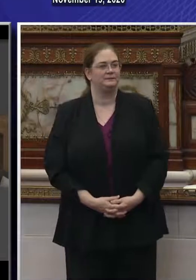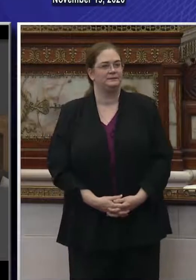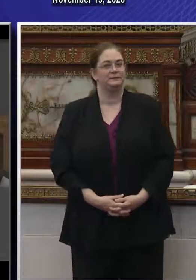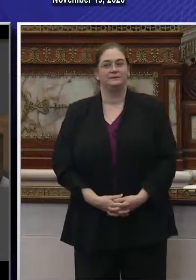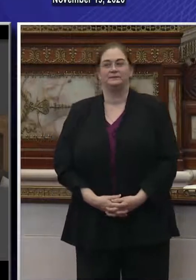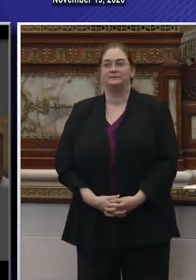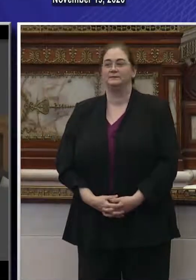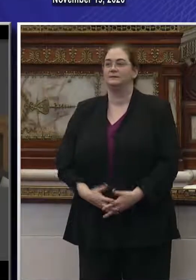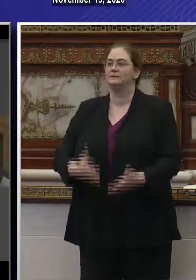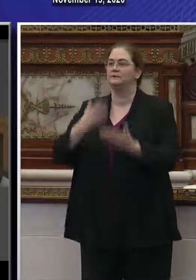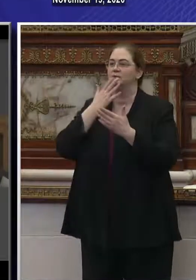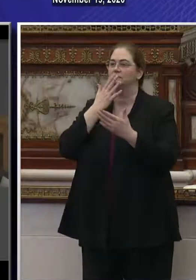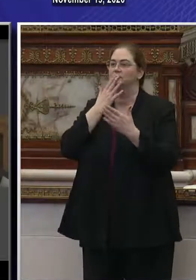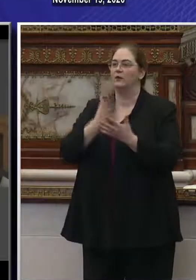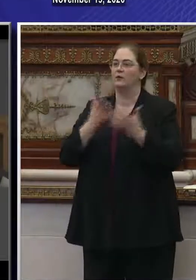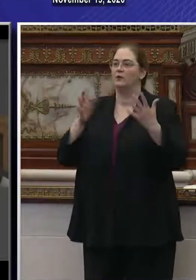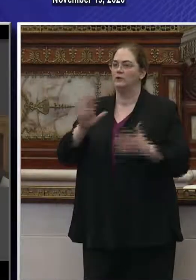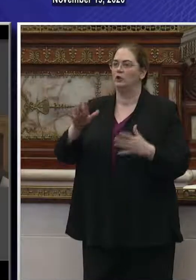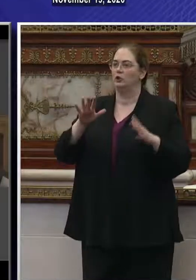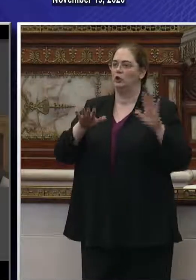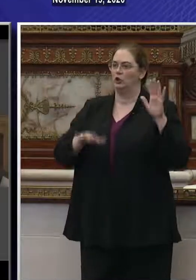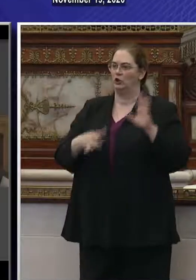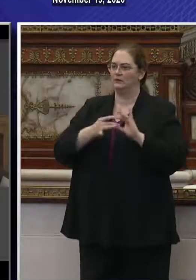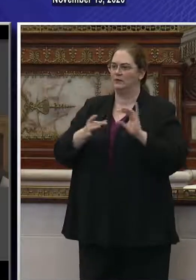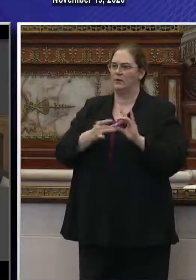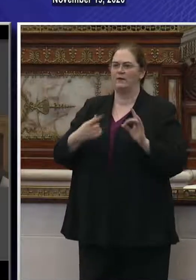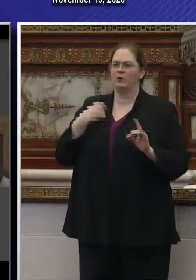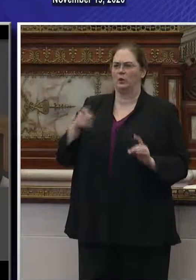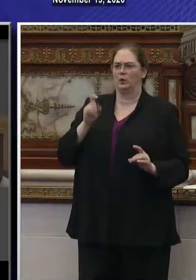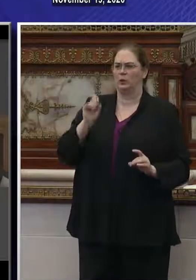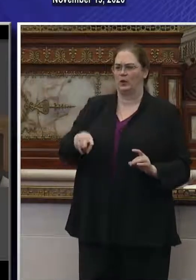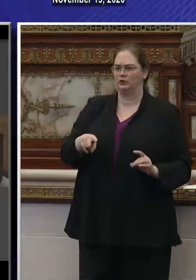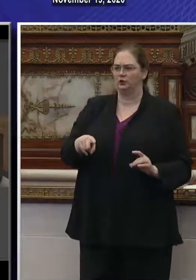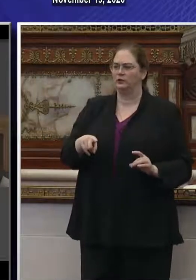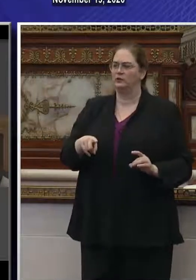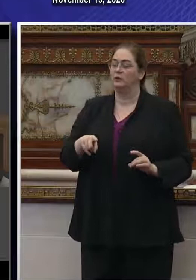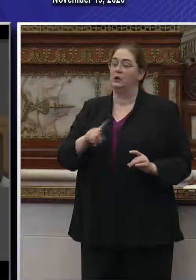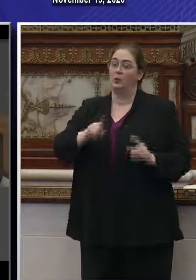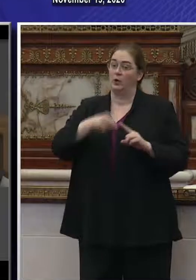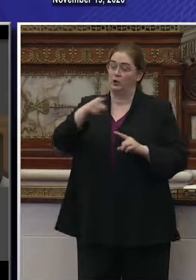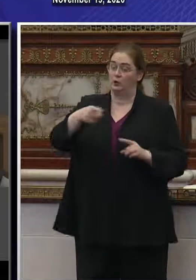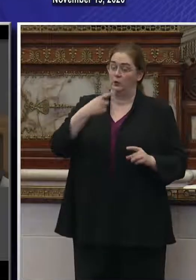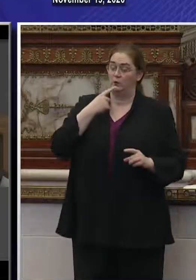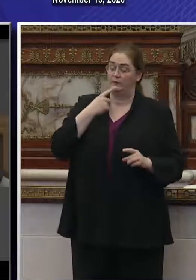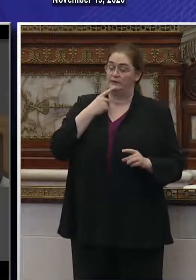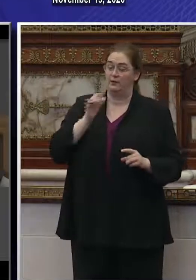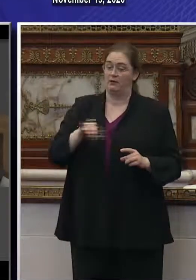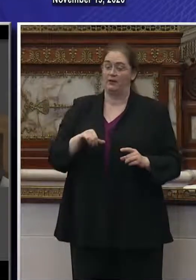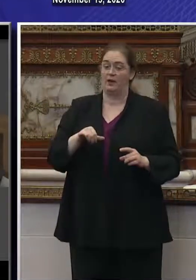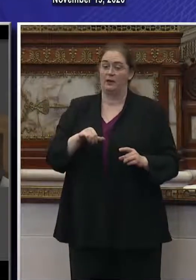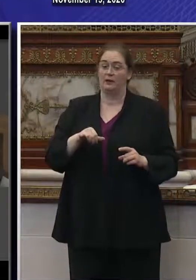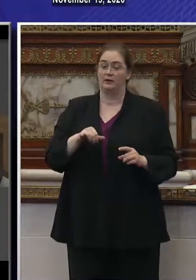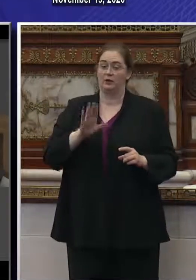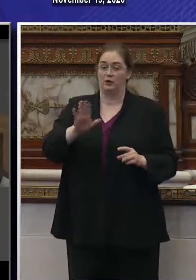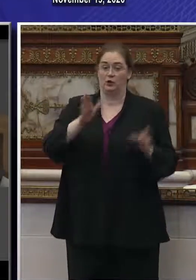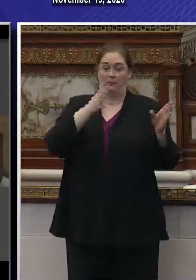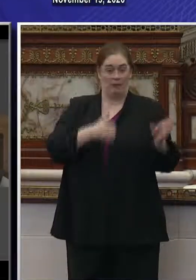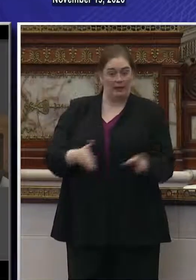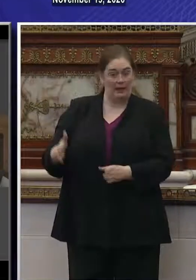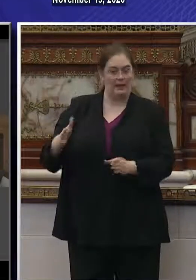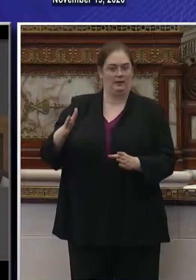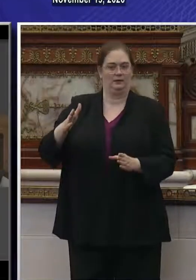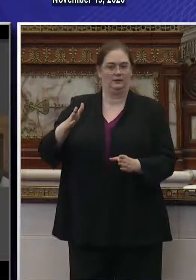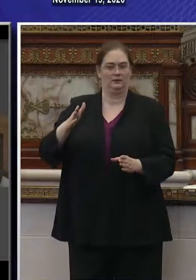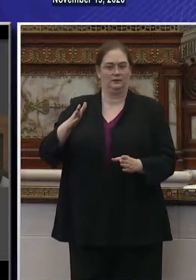Well, thank you very much for your testimony. I just have one quick question, and that is when you stated that you're planning to